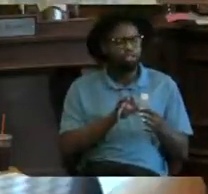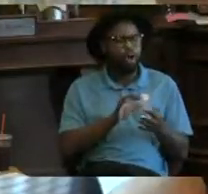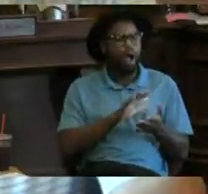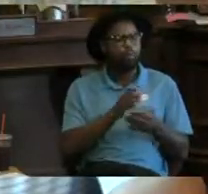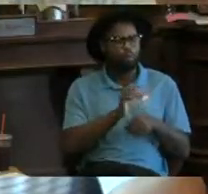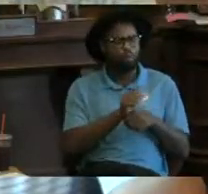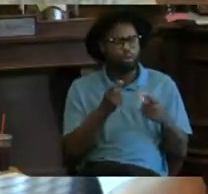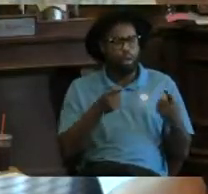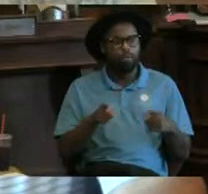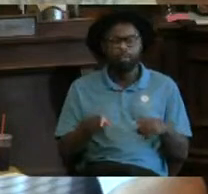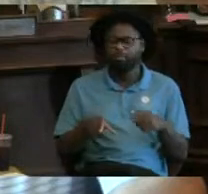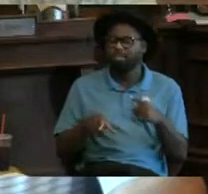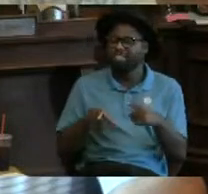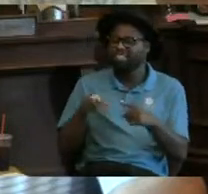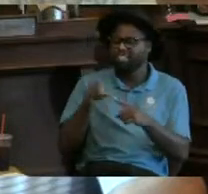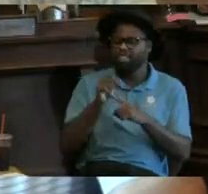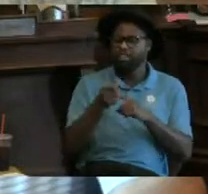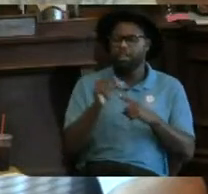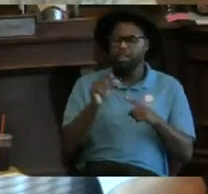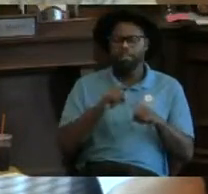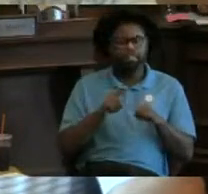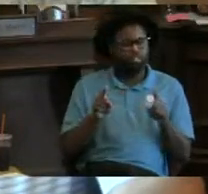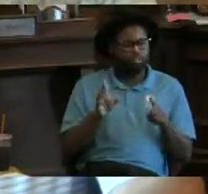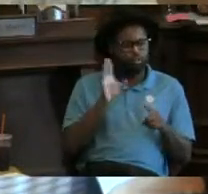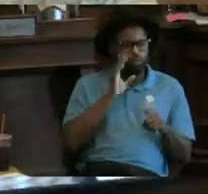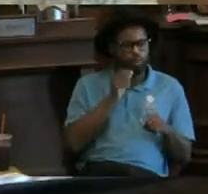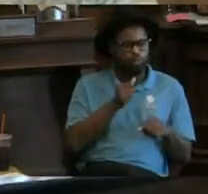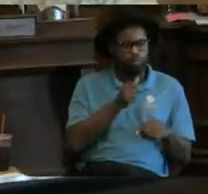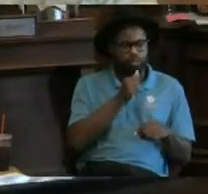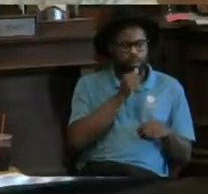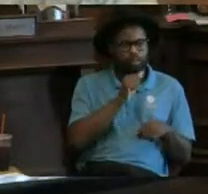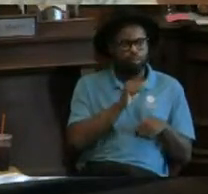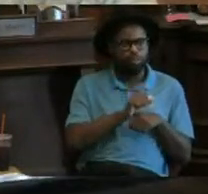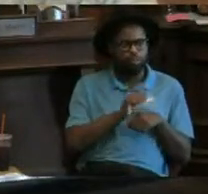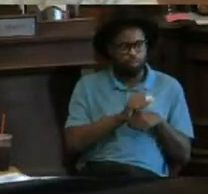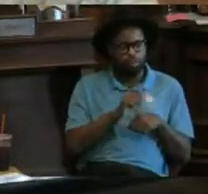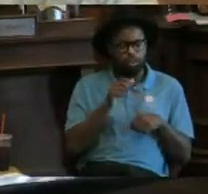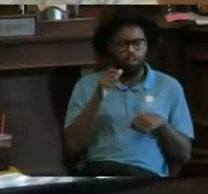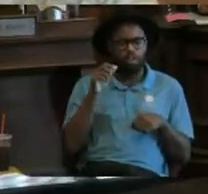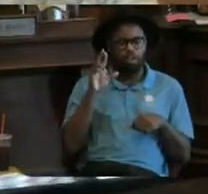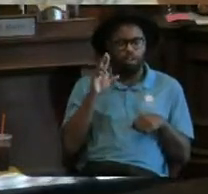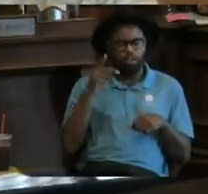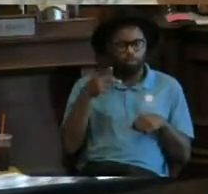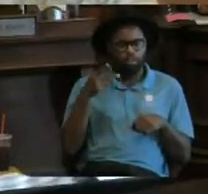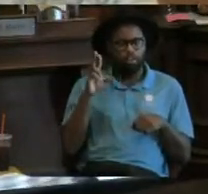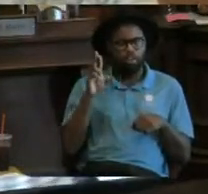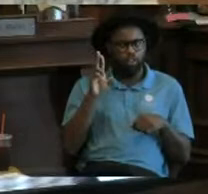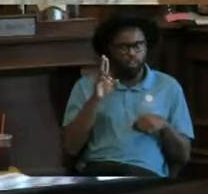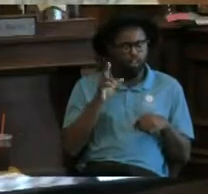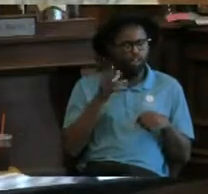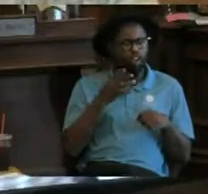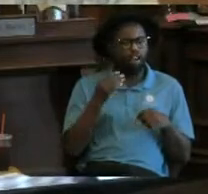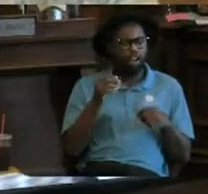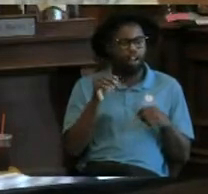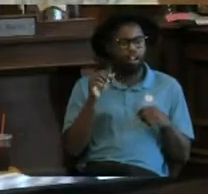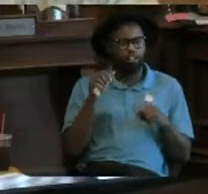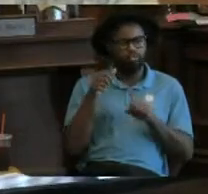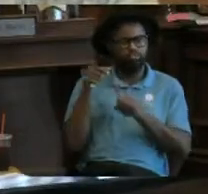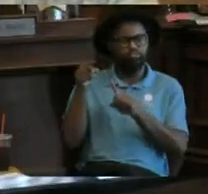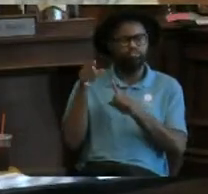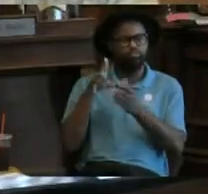different. In this case, we will have resident project representation, RPR, and that inspector, as well as our construction team out of architecture and engineering, will